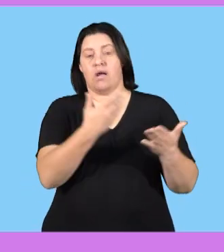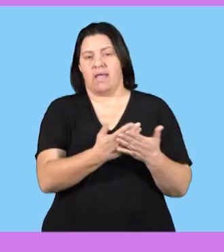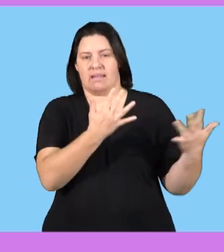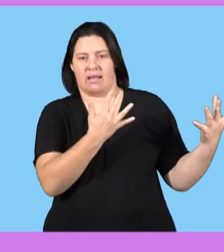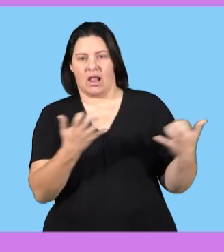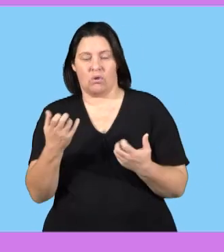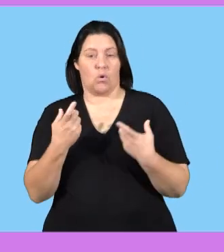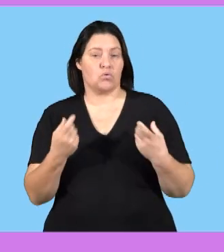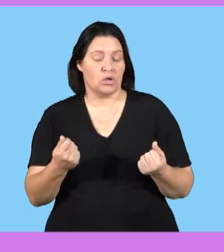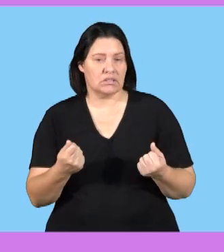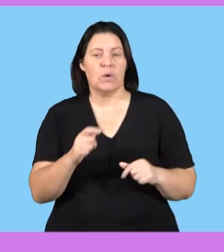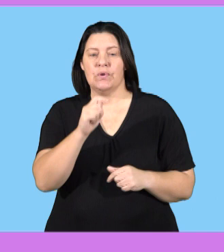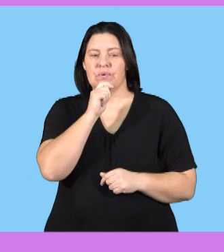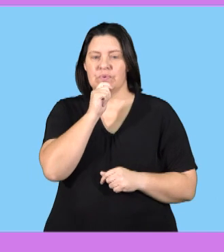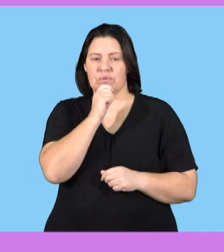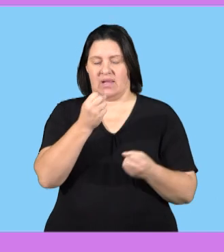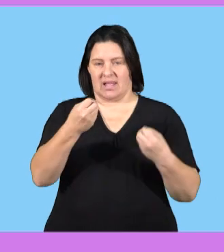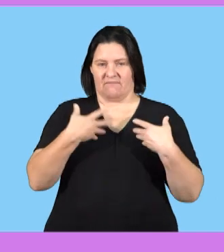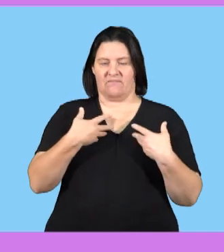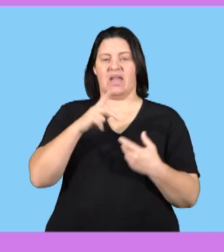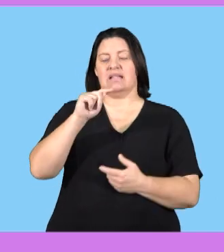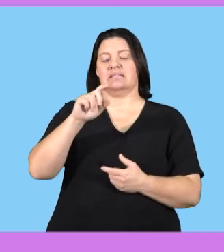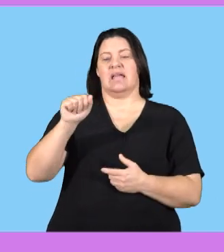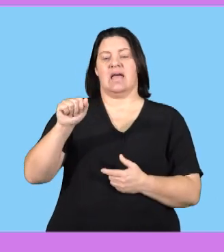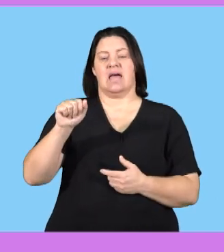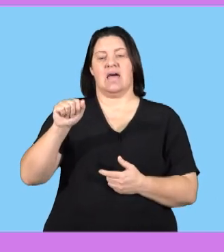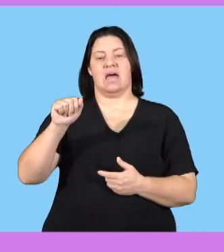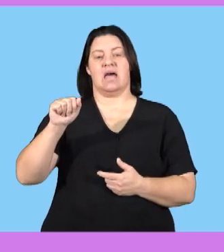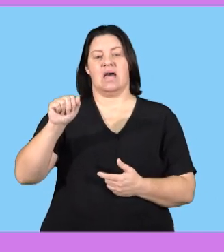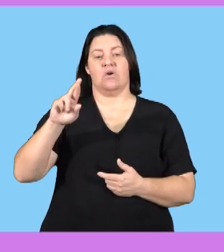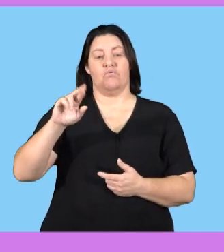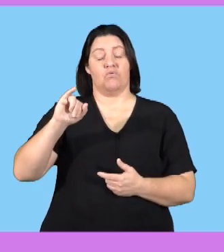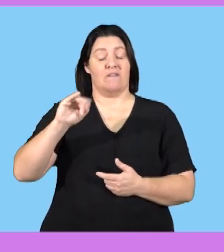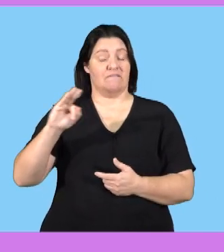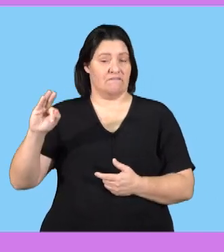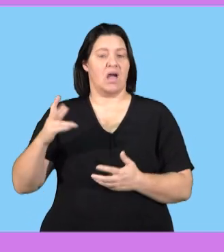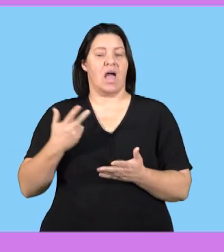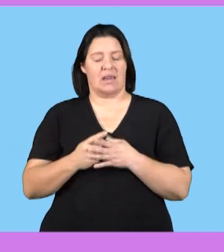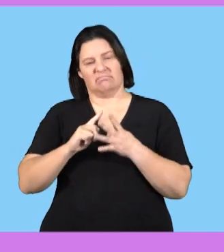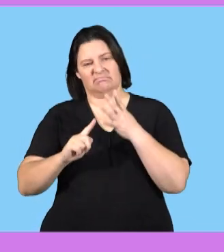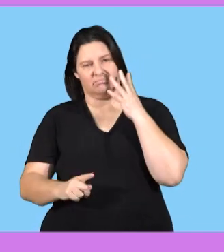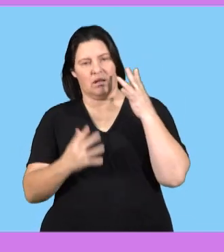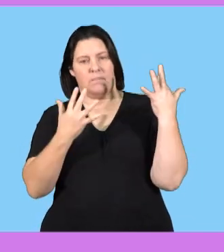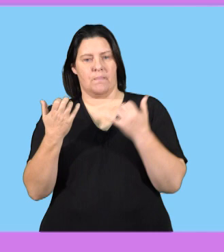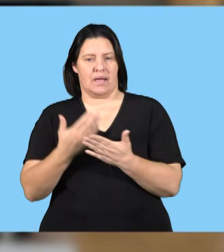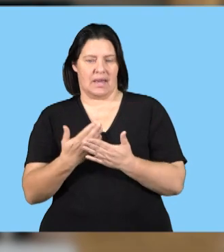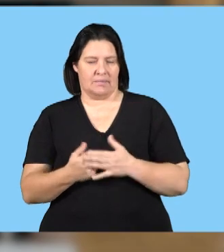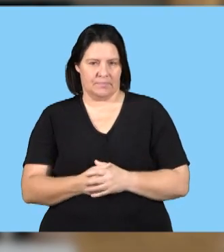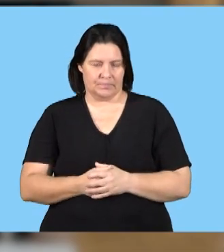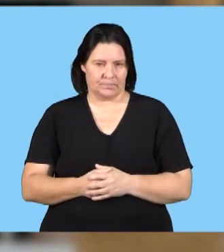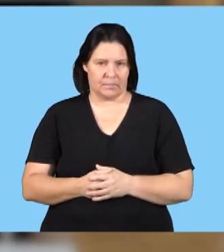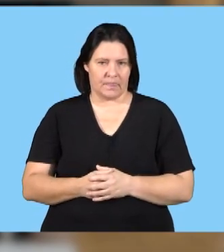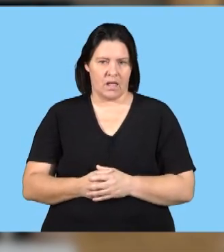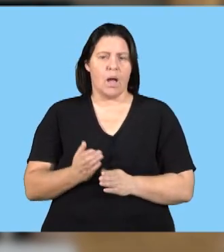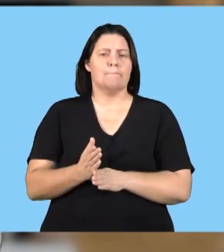able to calculate cost using given tariffs and or formulae, as you will see as we progress with this lesson. So what